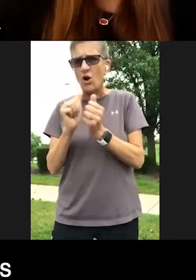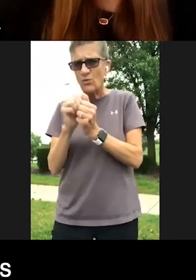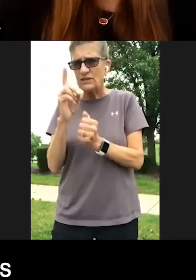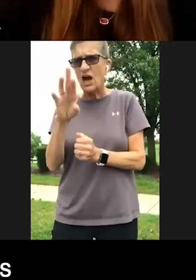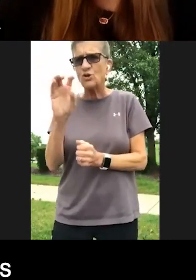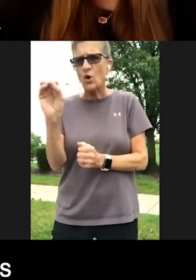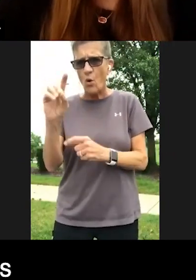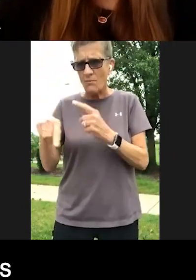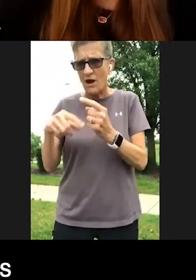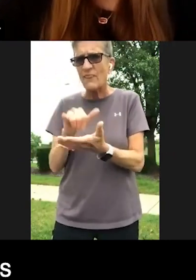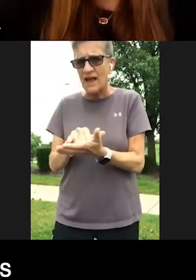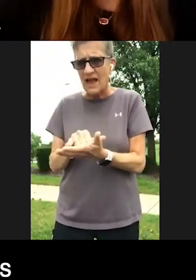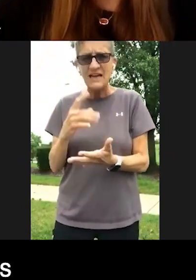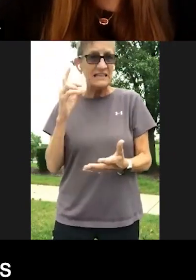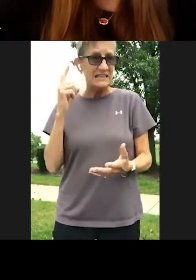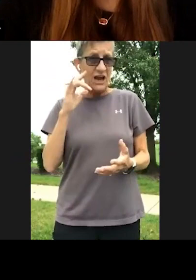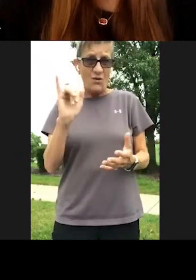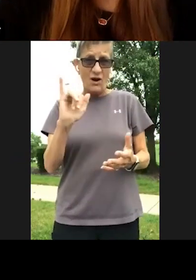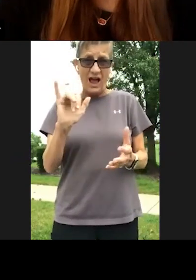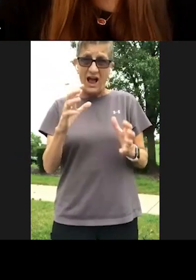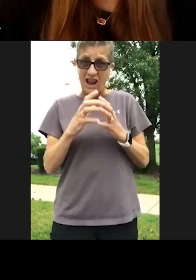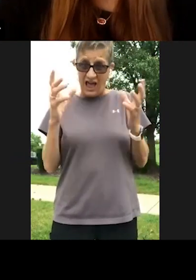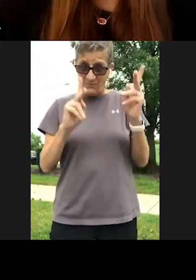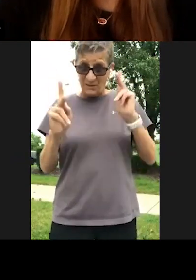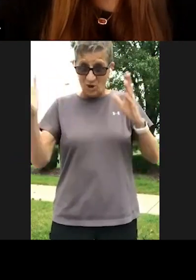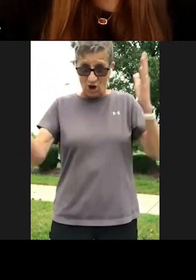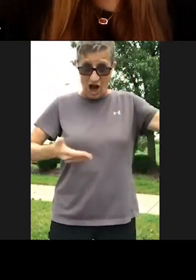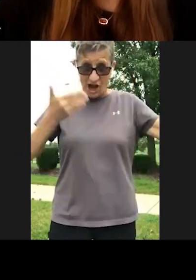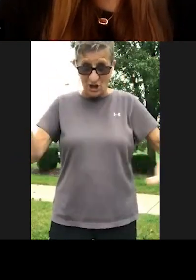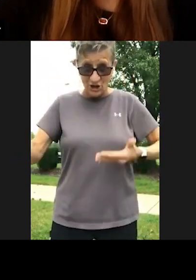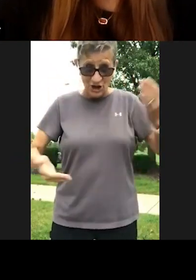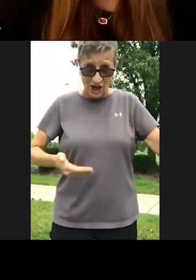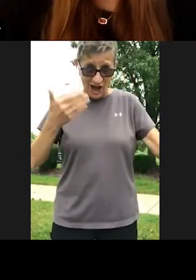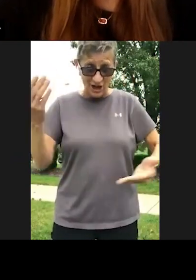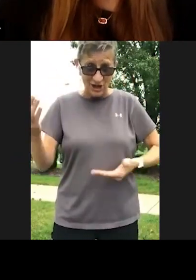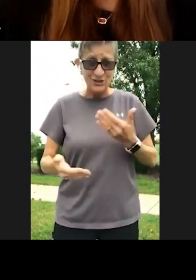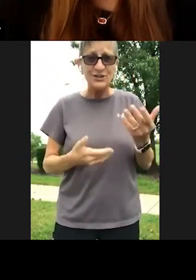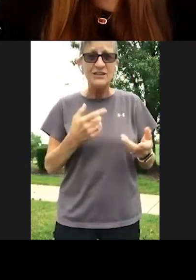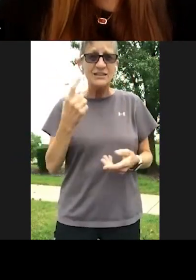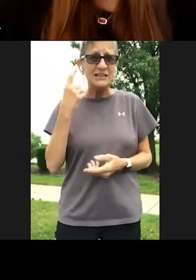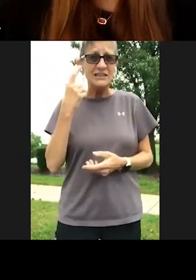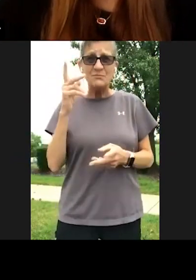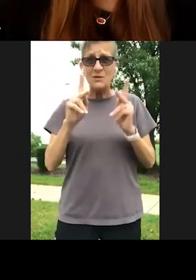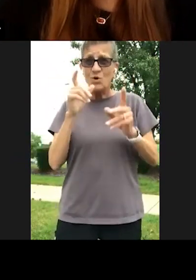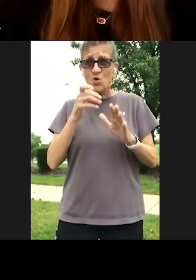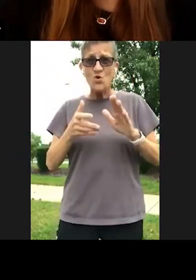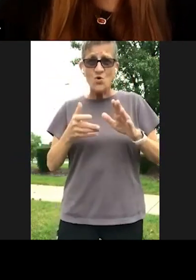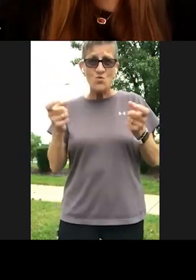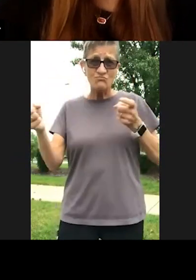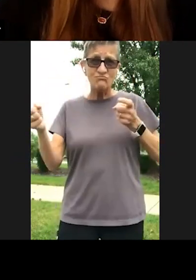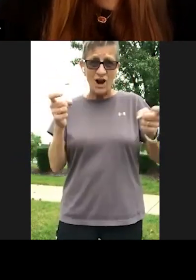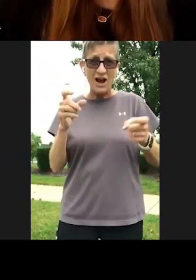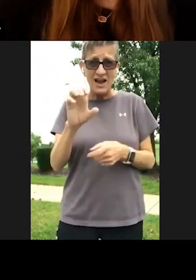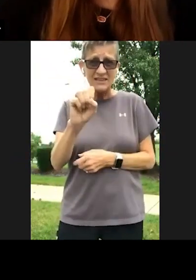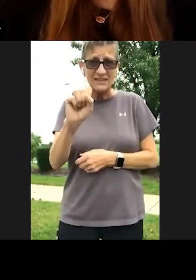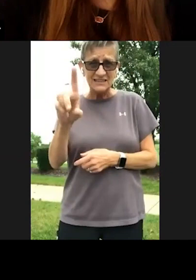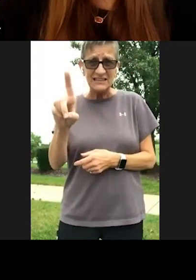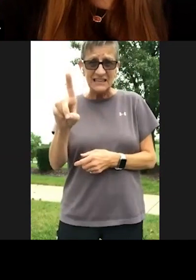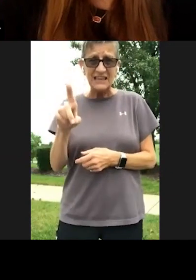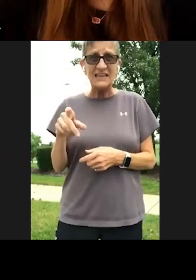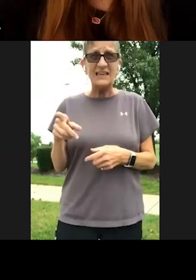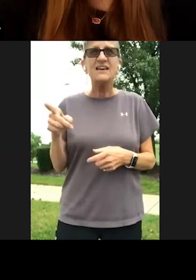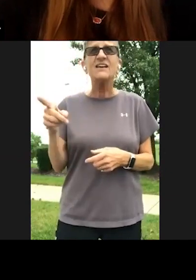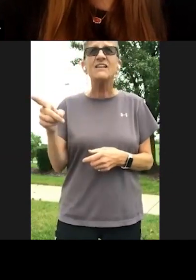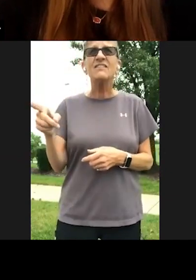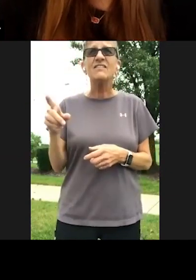And it sounds like lots of people are being hired. Like, it sounds like the people who run SSD, as we know, are doing really,